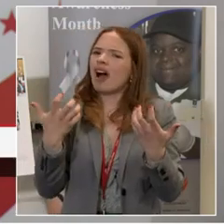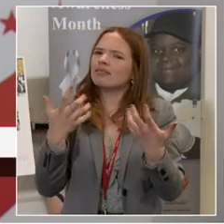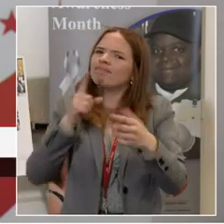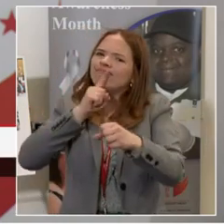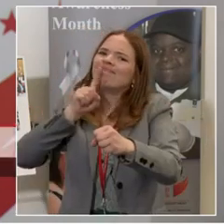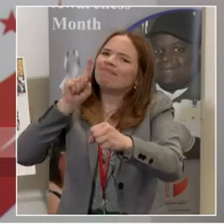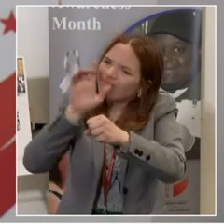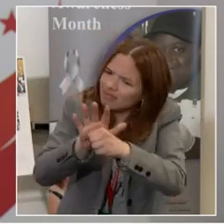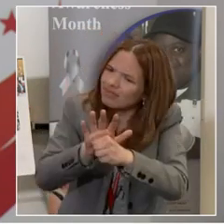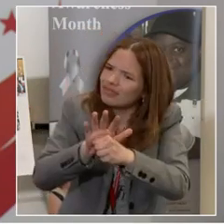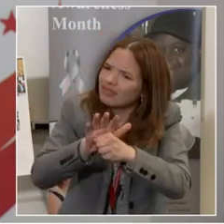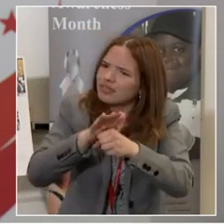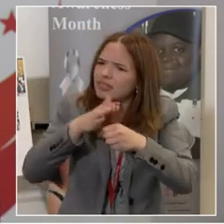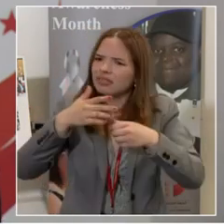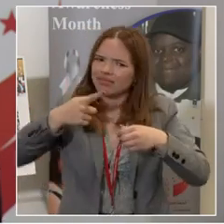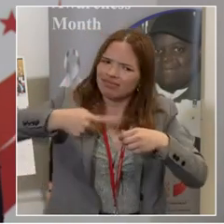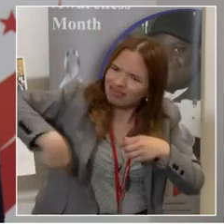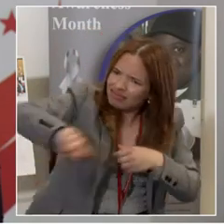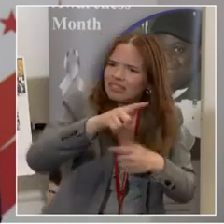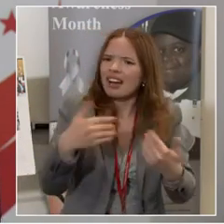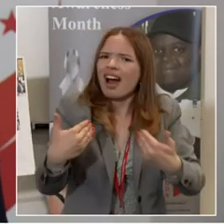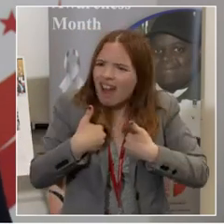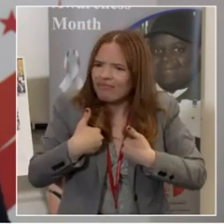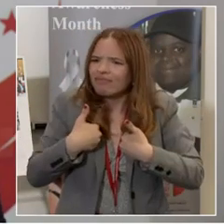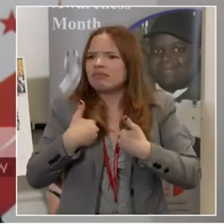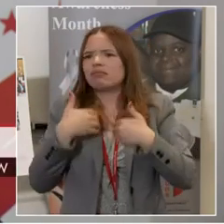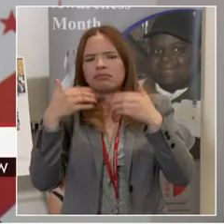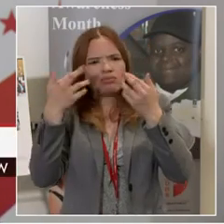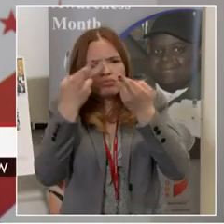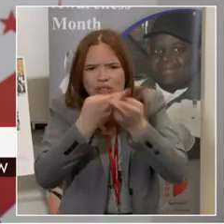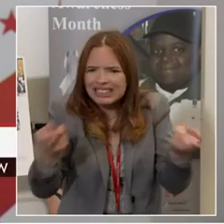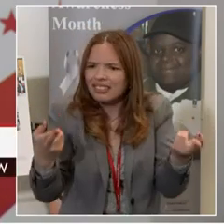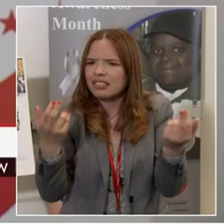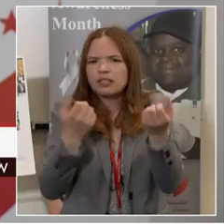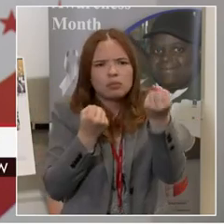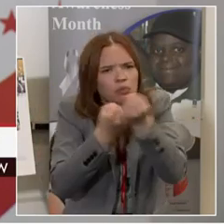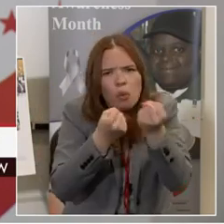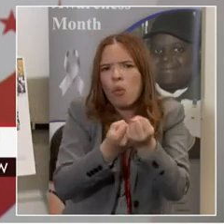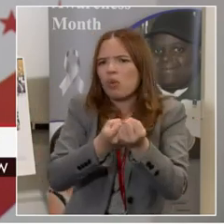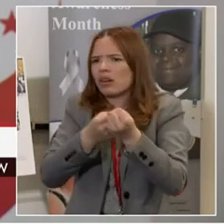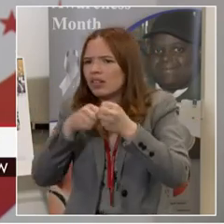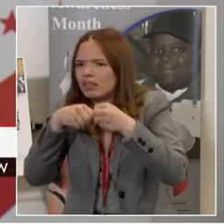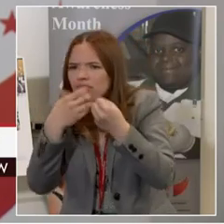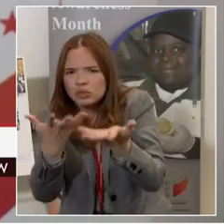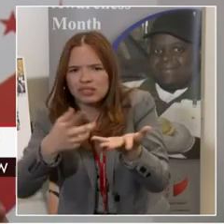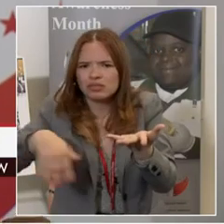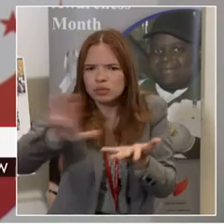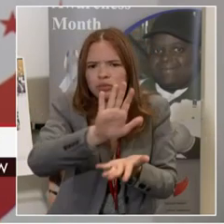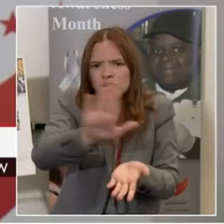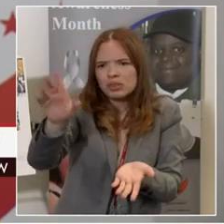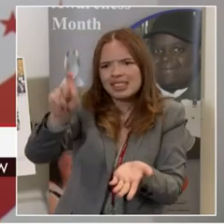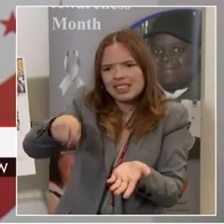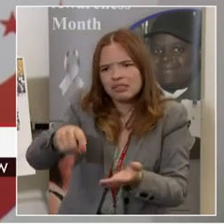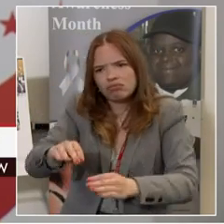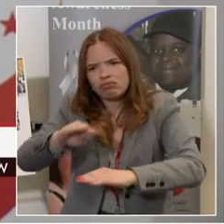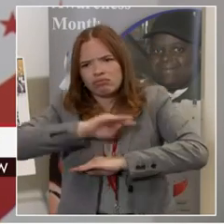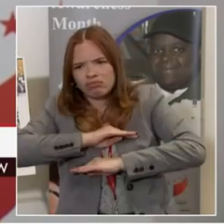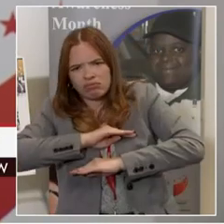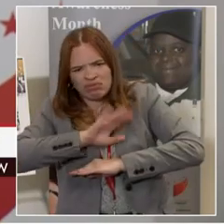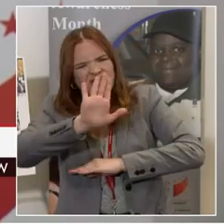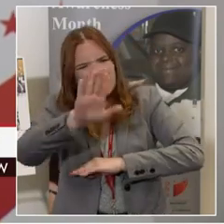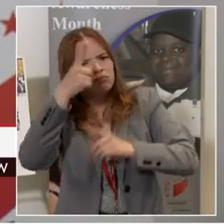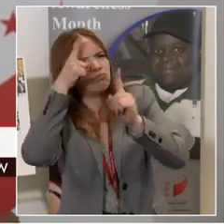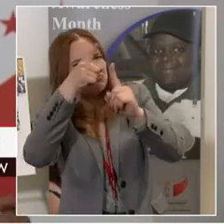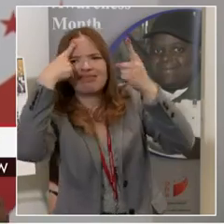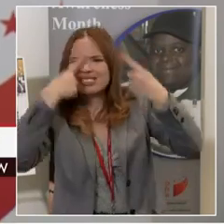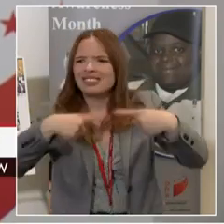and support to live their lives to their full potential. And I'm just really, really proud of the work that